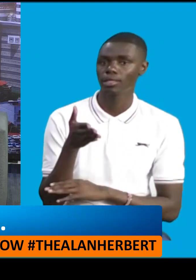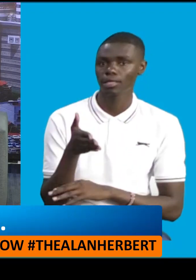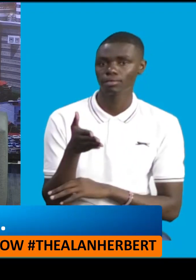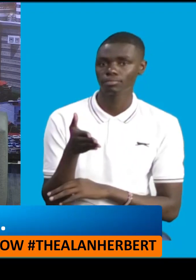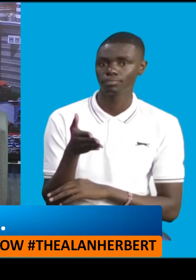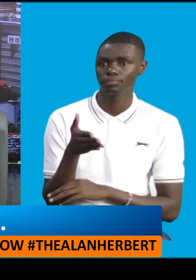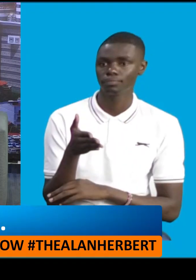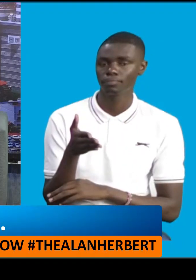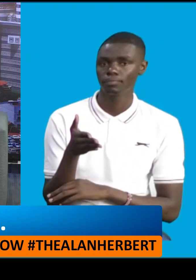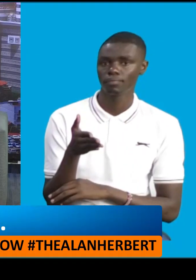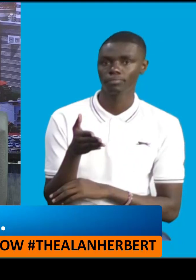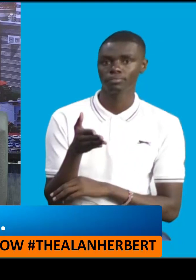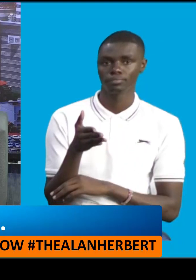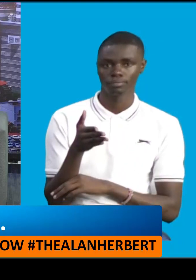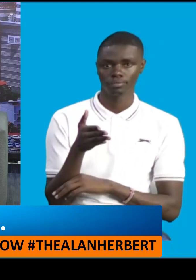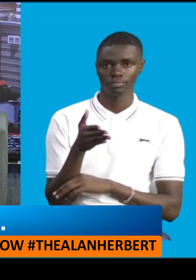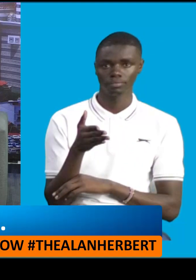in